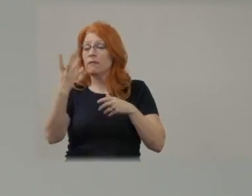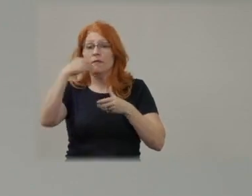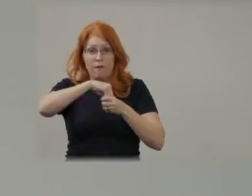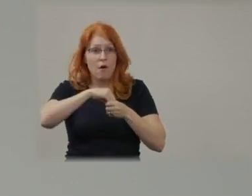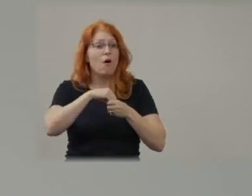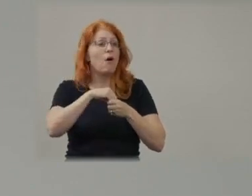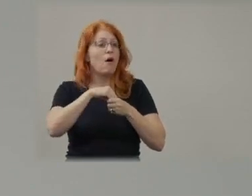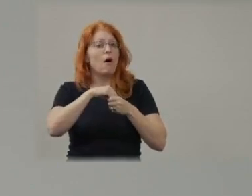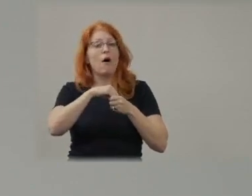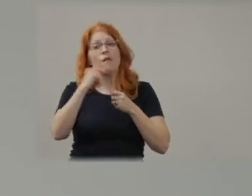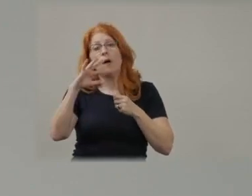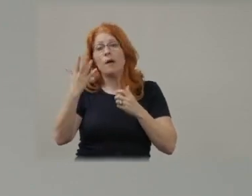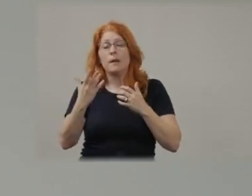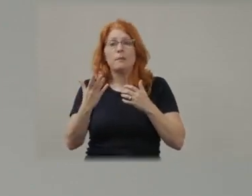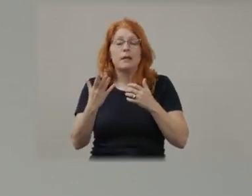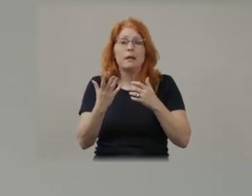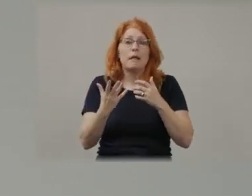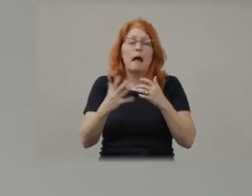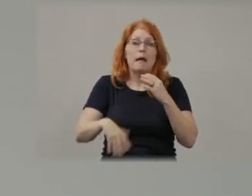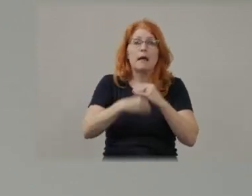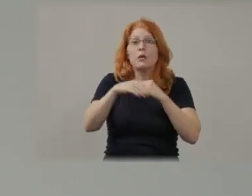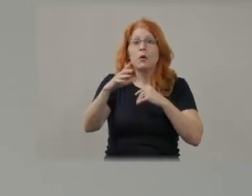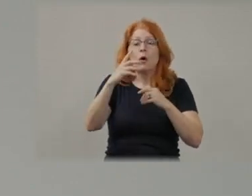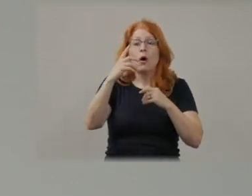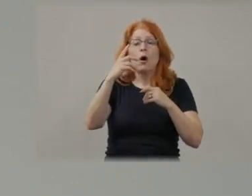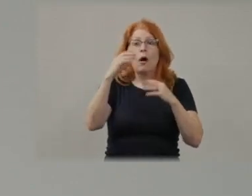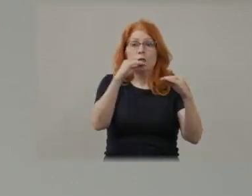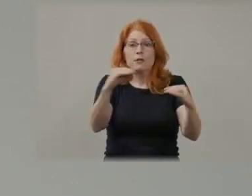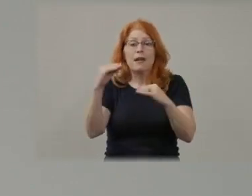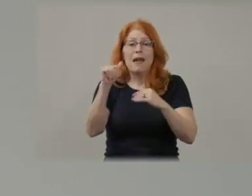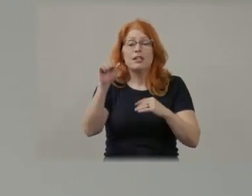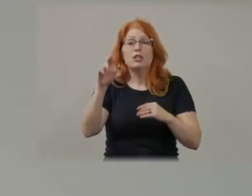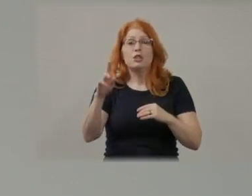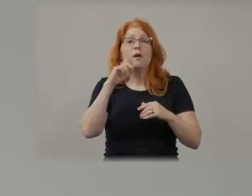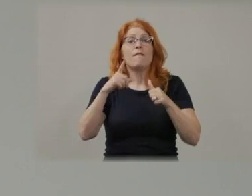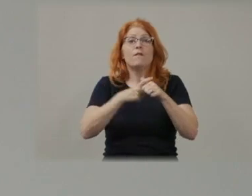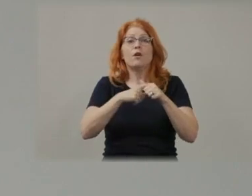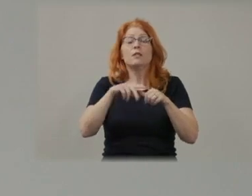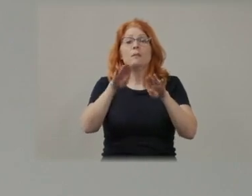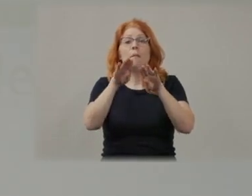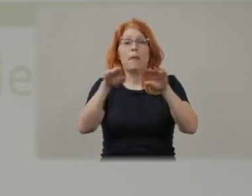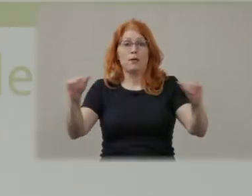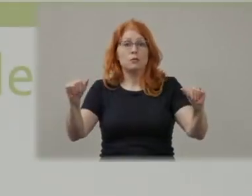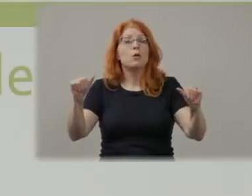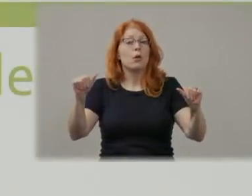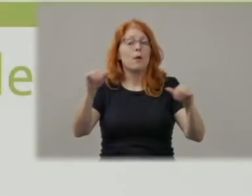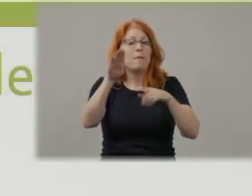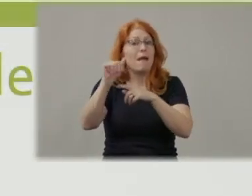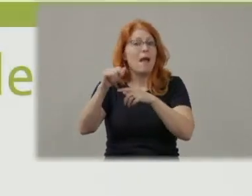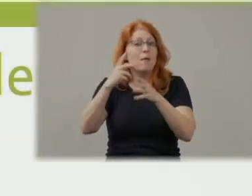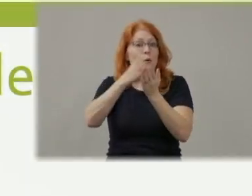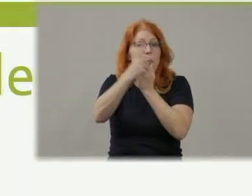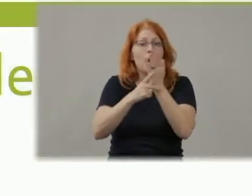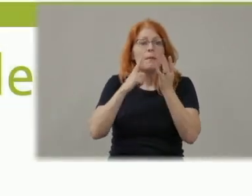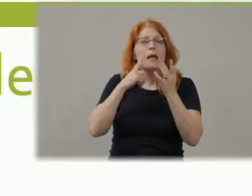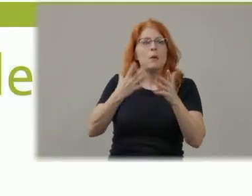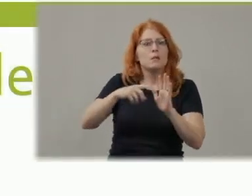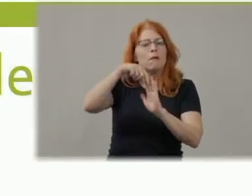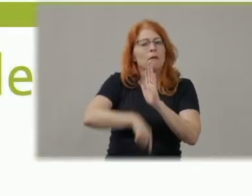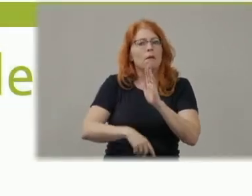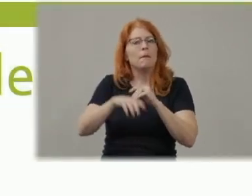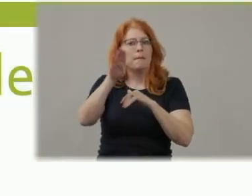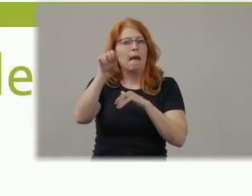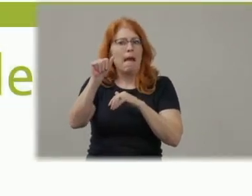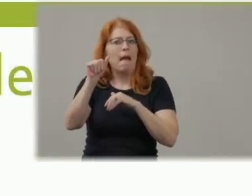involved or maybe increasing your education, ASU just launched their first bachelor's program. It was a concentration in the bachelor's